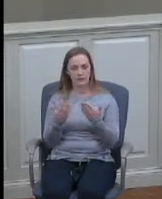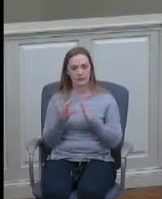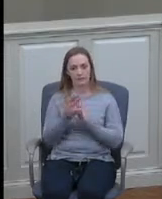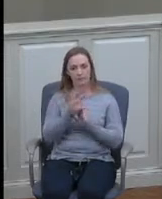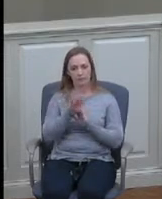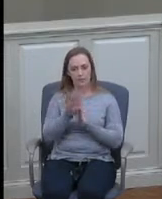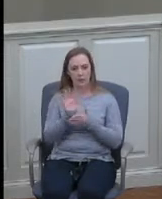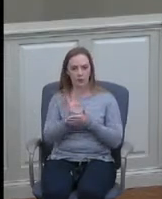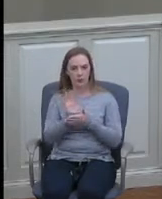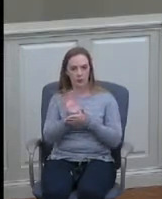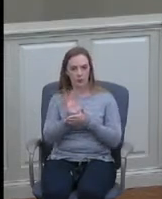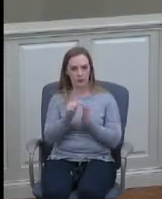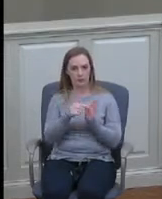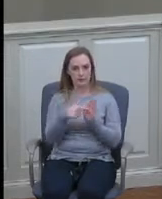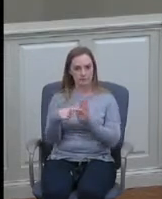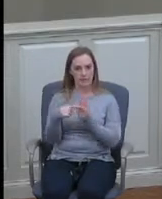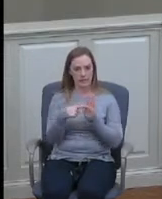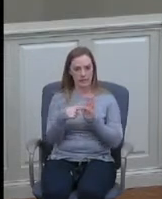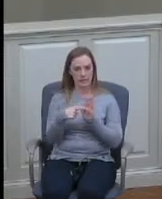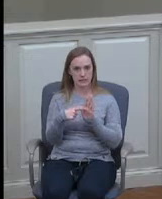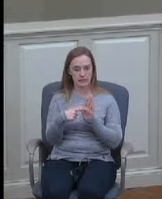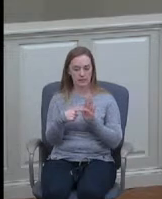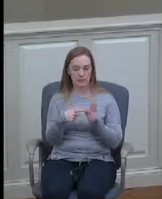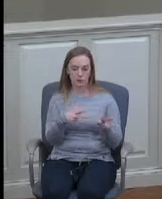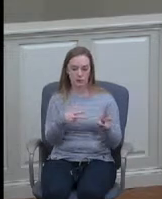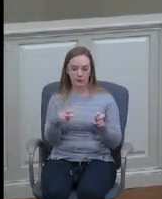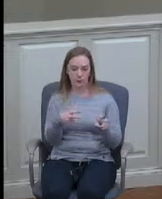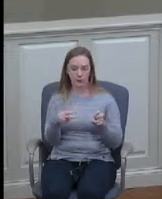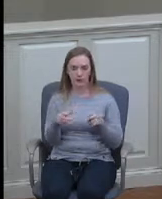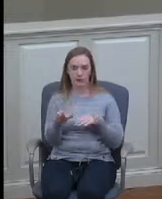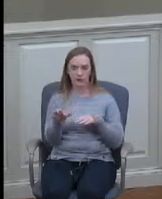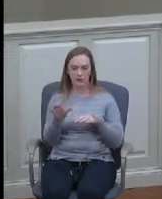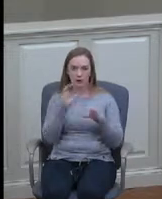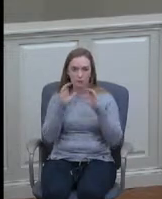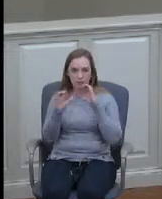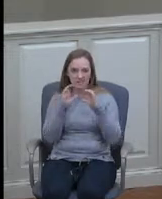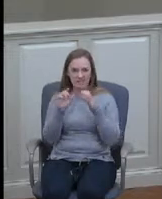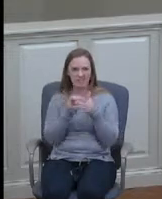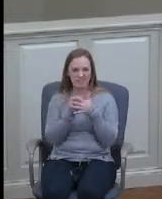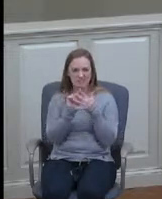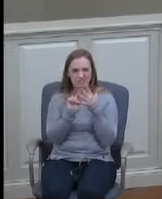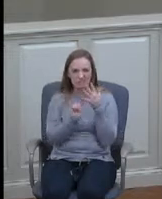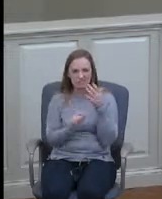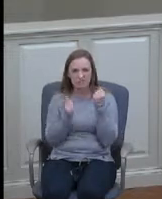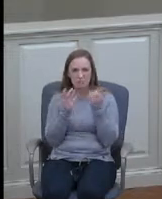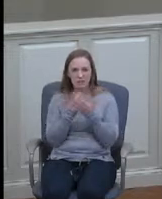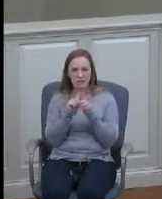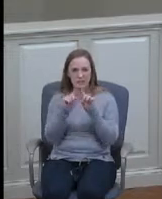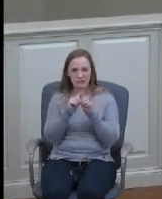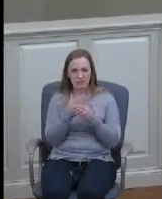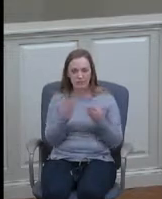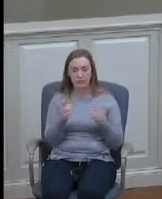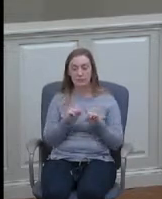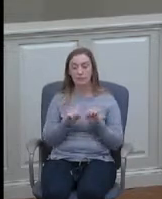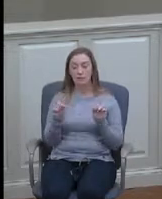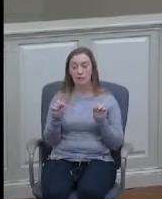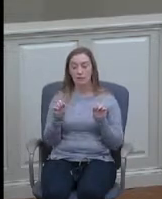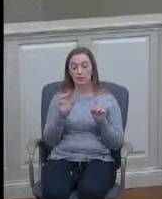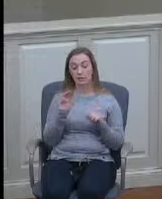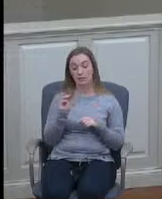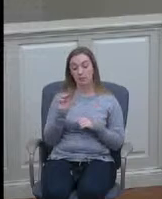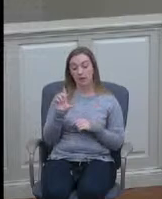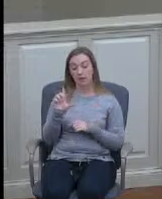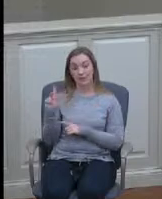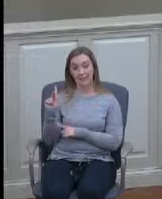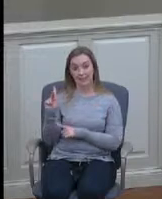displays, recorded conversations, and all kind of stuff. But on the ML King weekend,